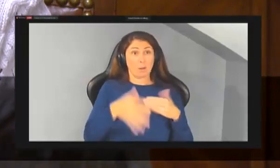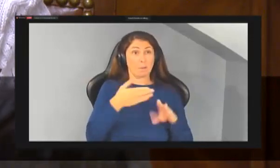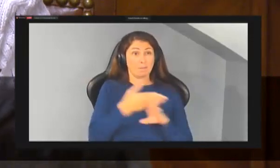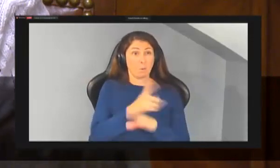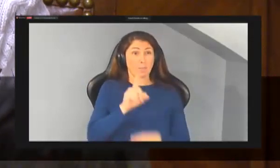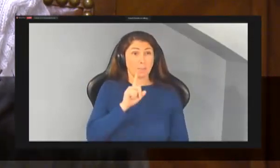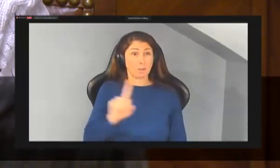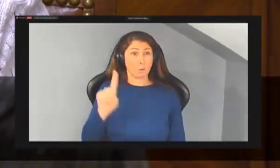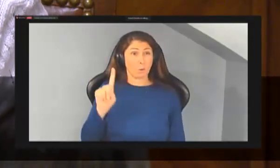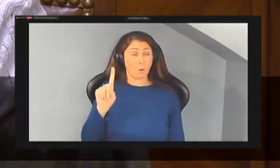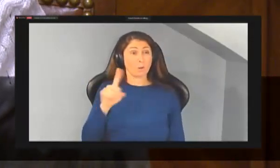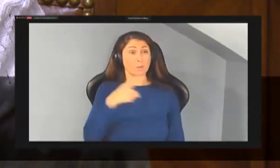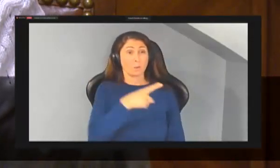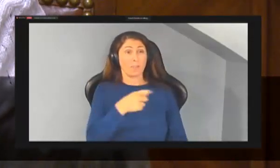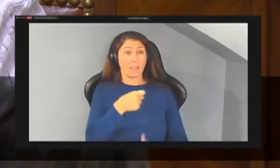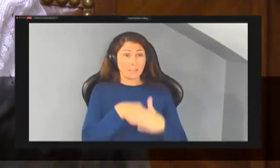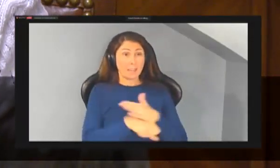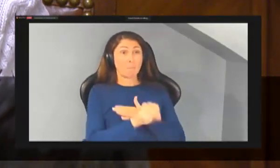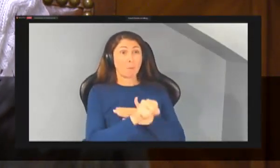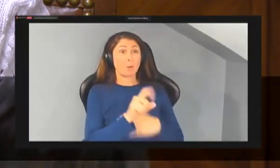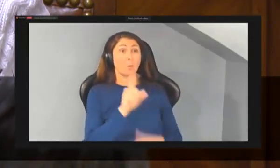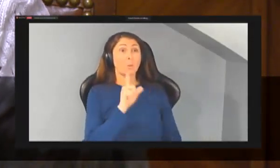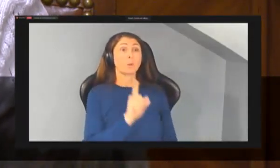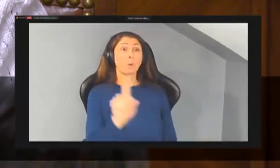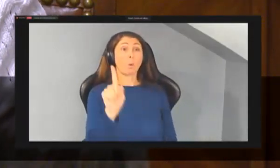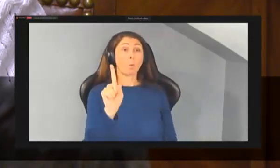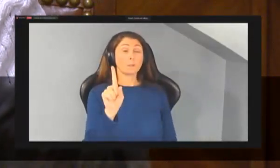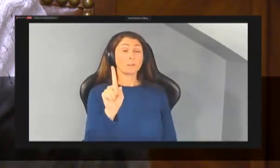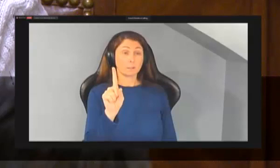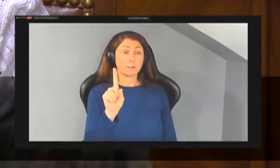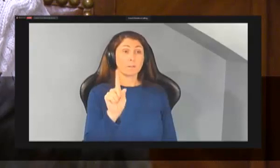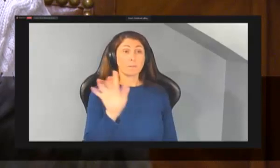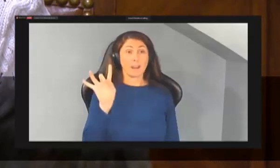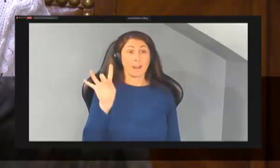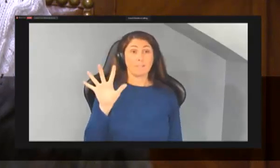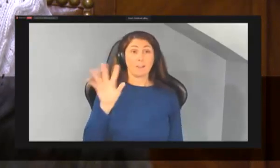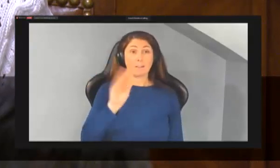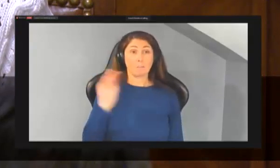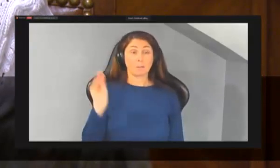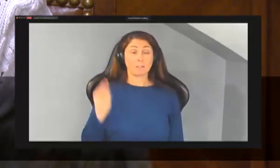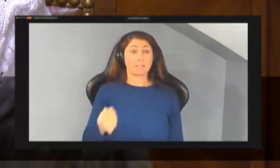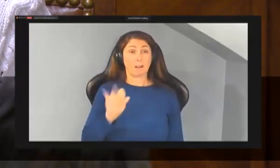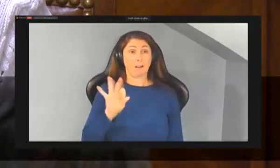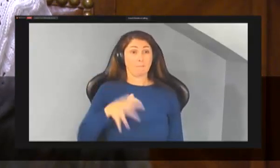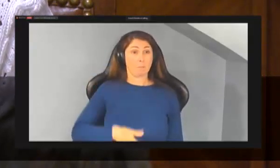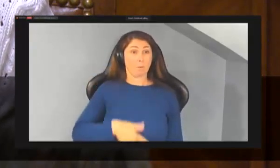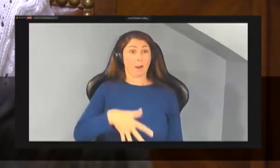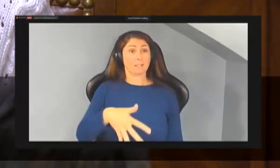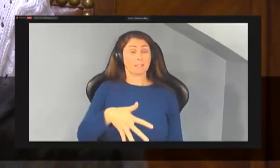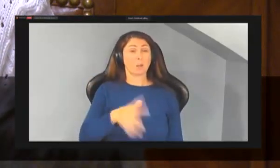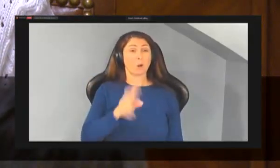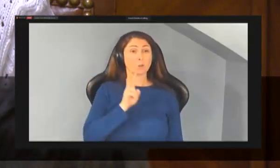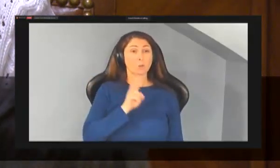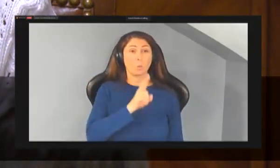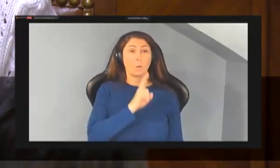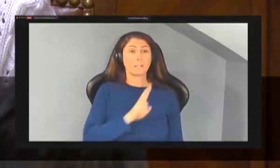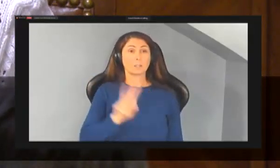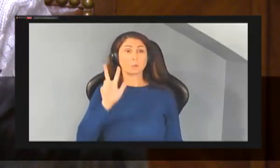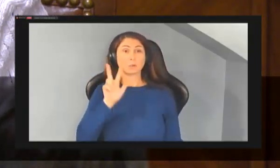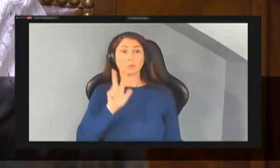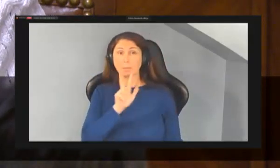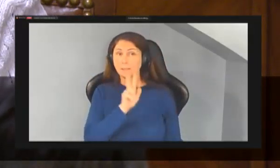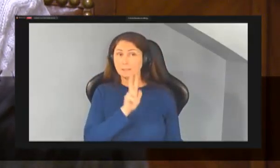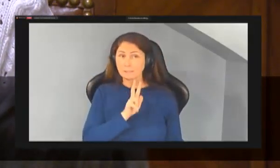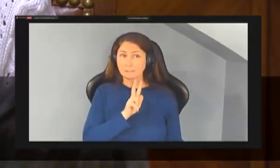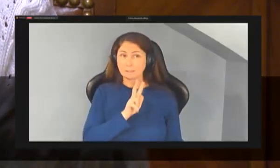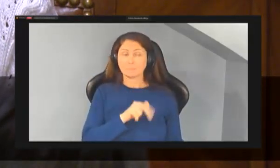they give birth when they're a year old. And 85% of the pregnancies are twins or triplets. So